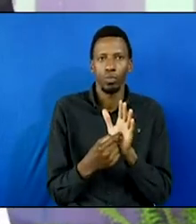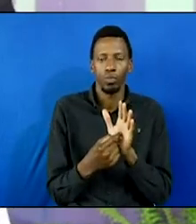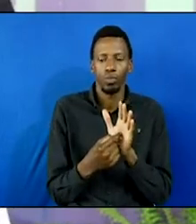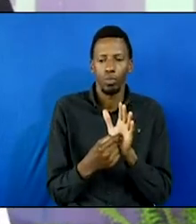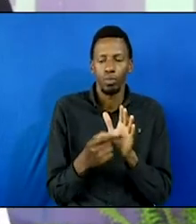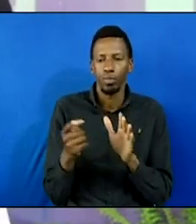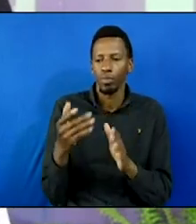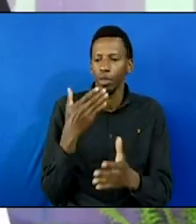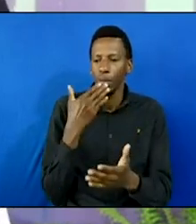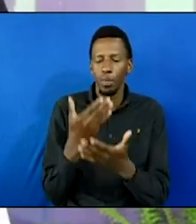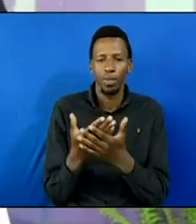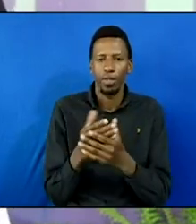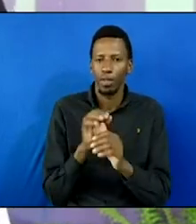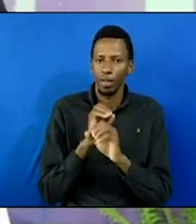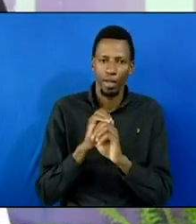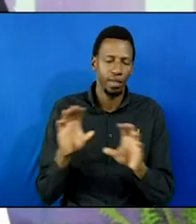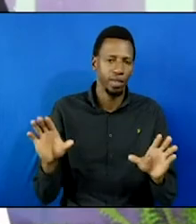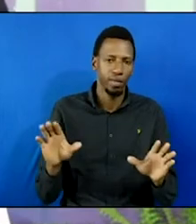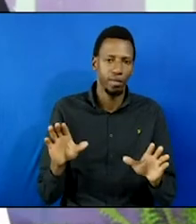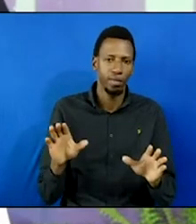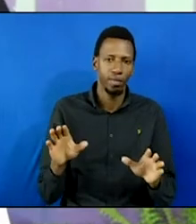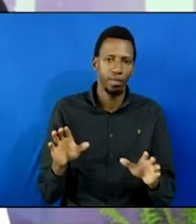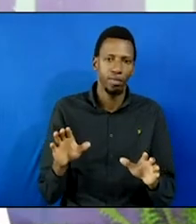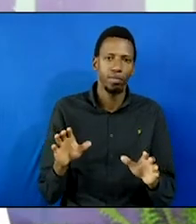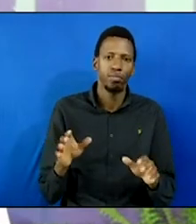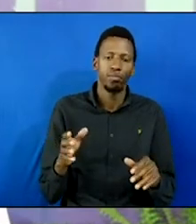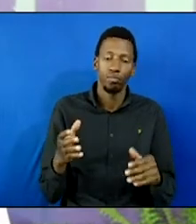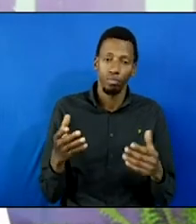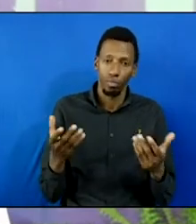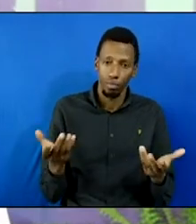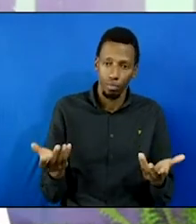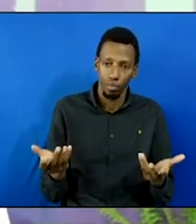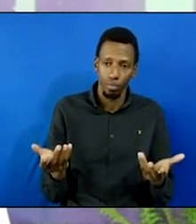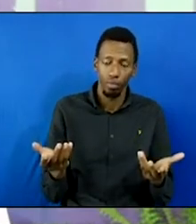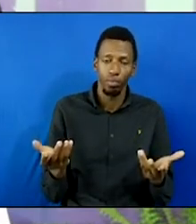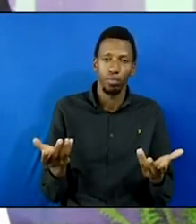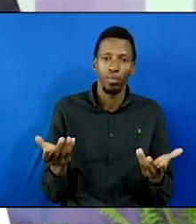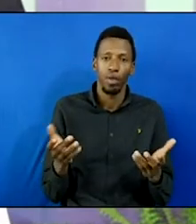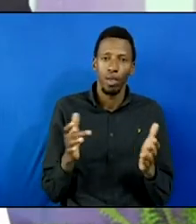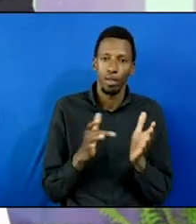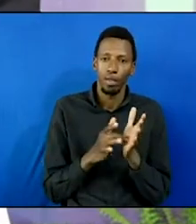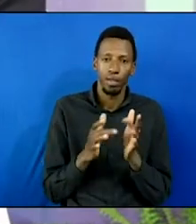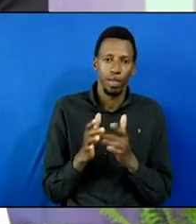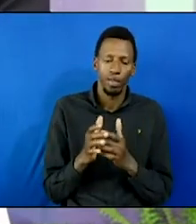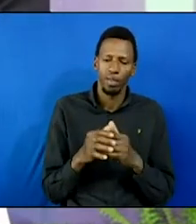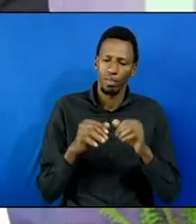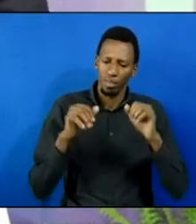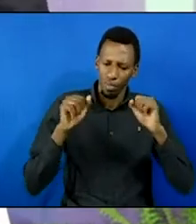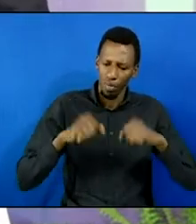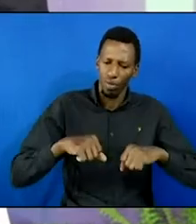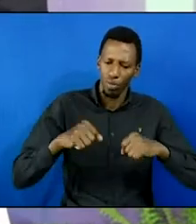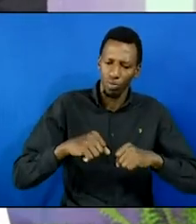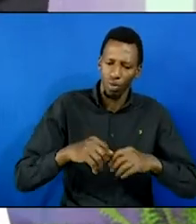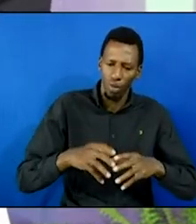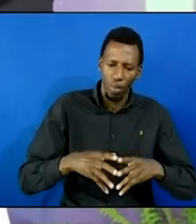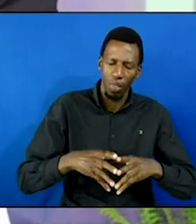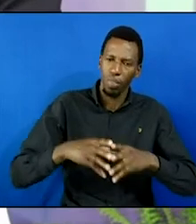limited appreciation of his love, he had every justification to just leave and go.